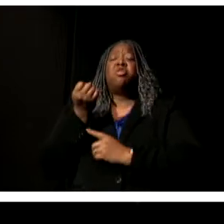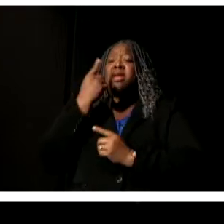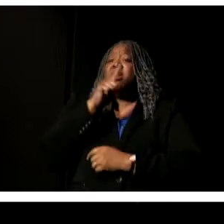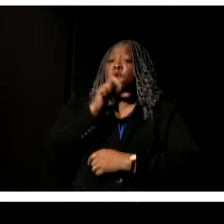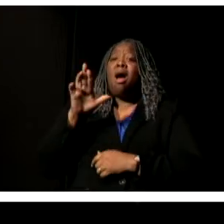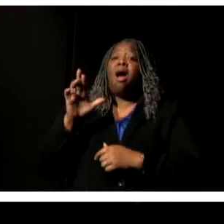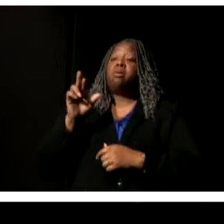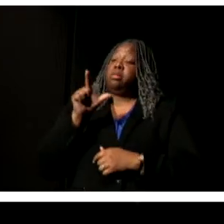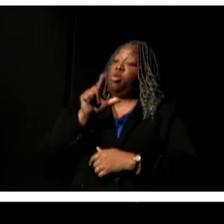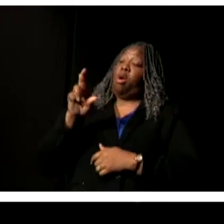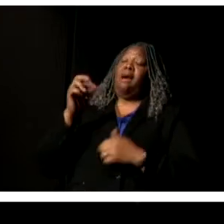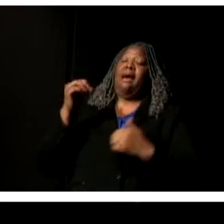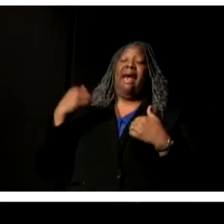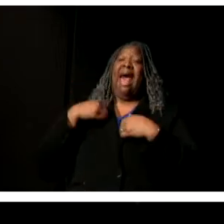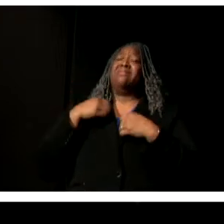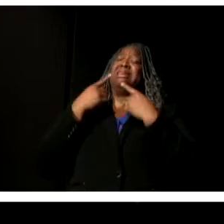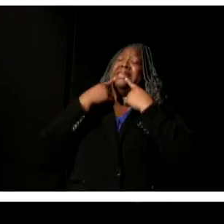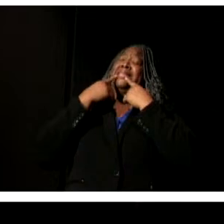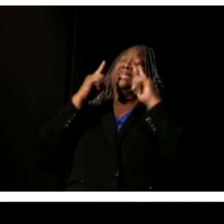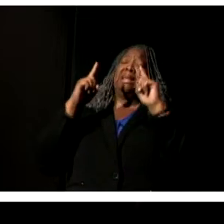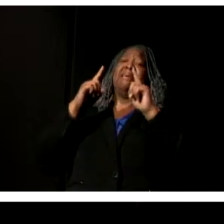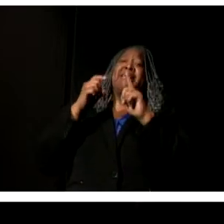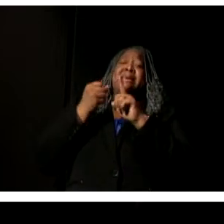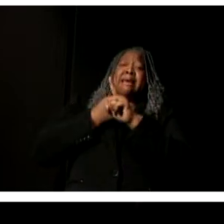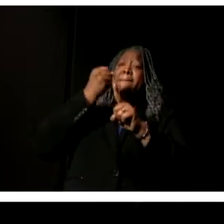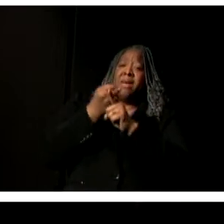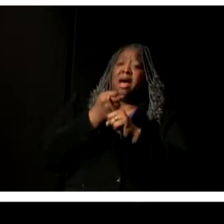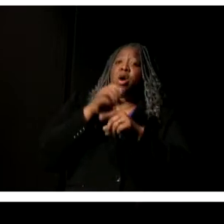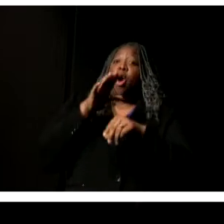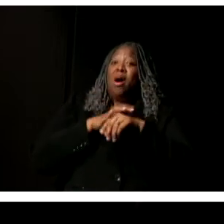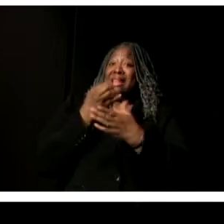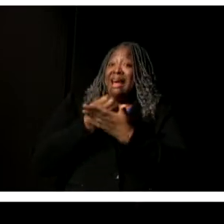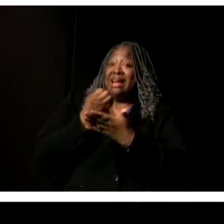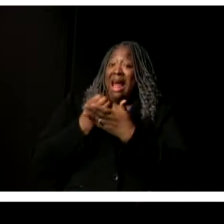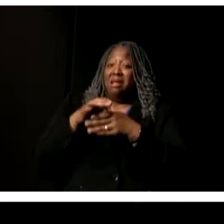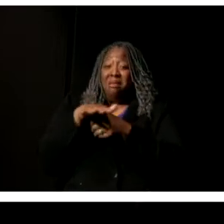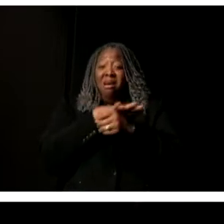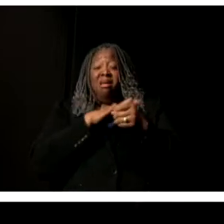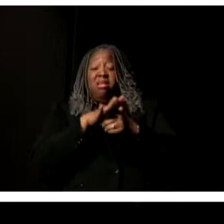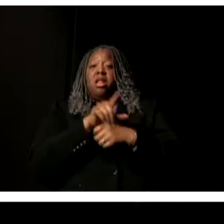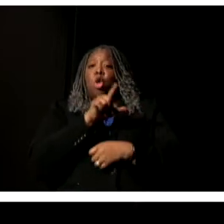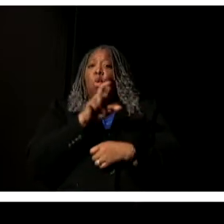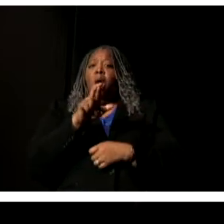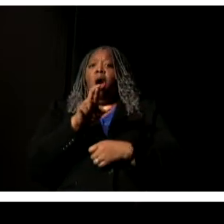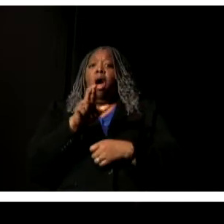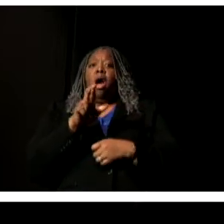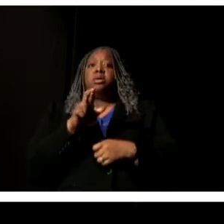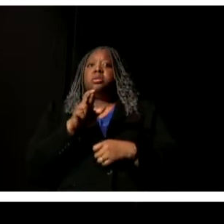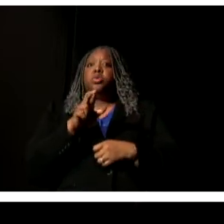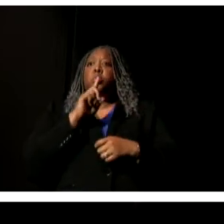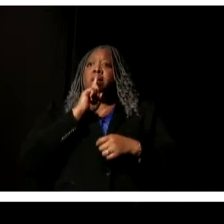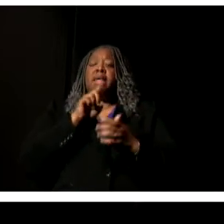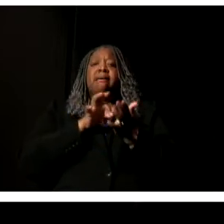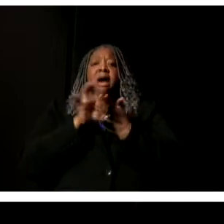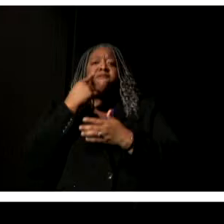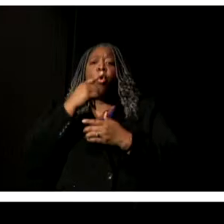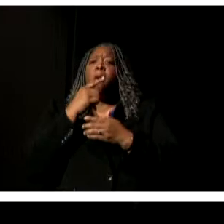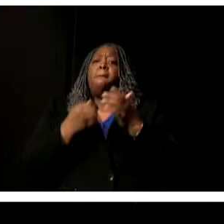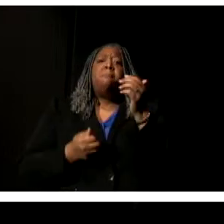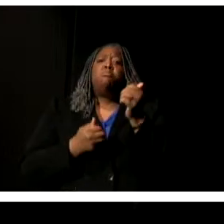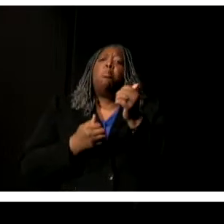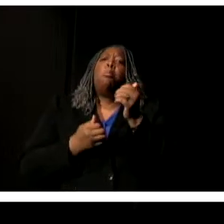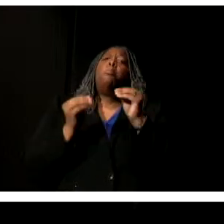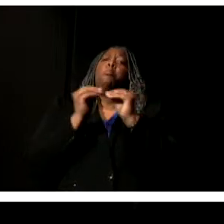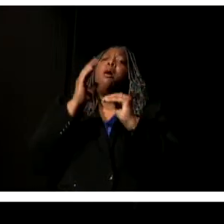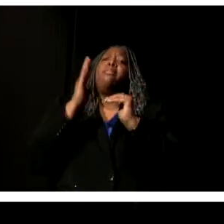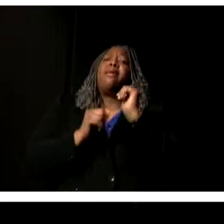on Arkansas's economic landscape. The Little Rock area accounting for almost over half of all the new